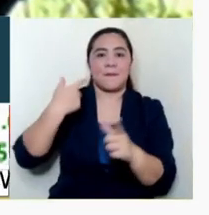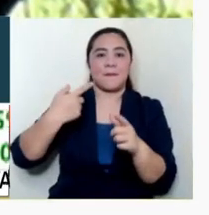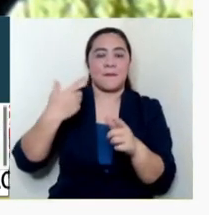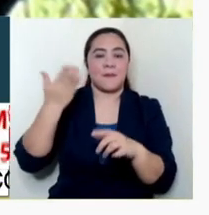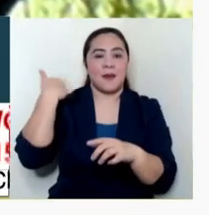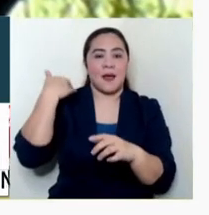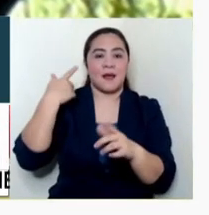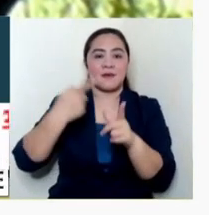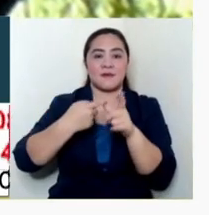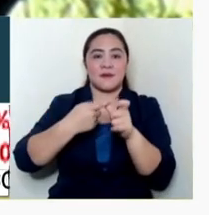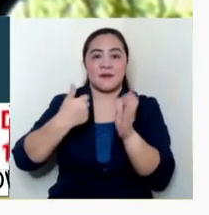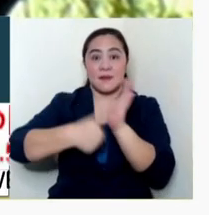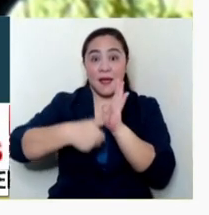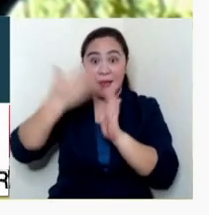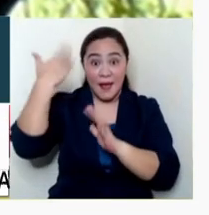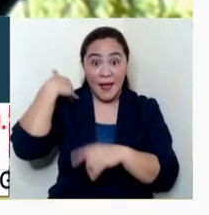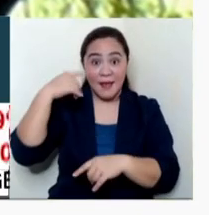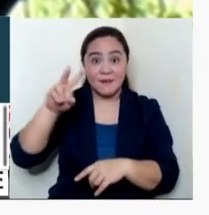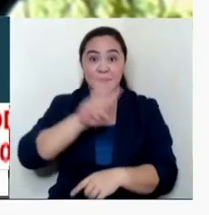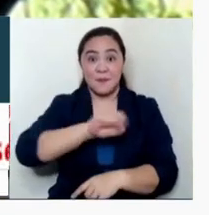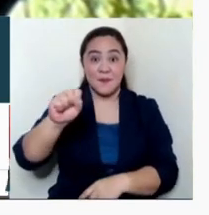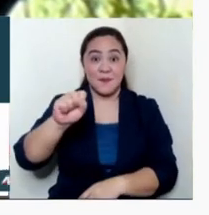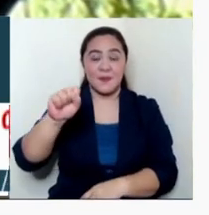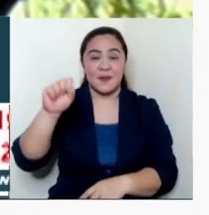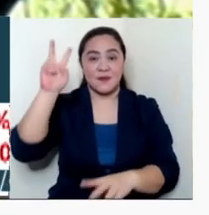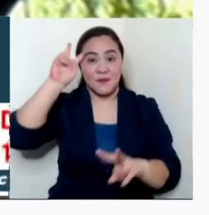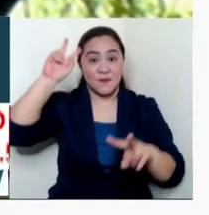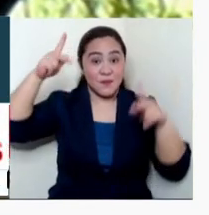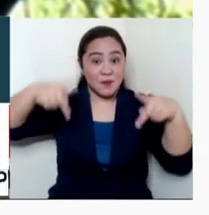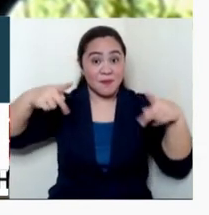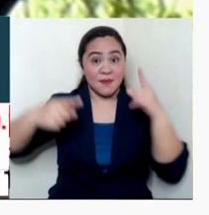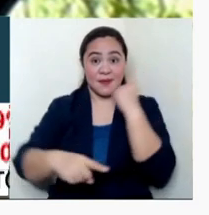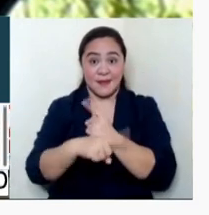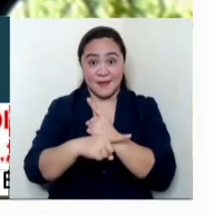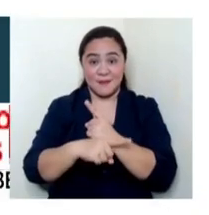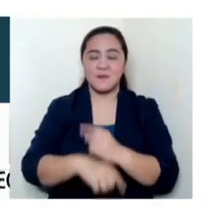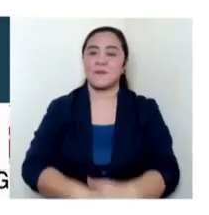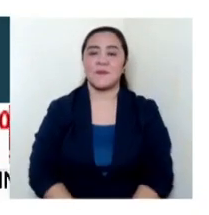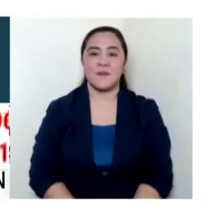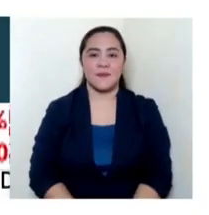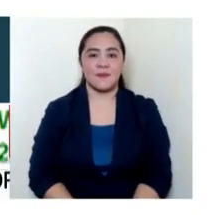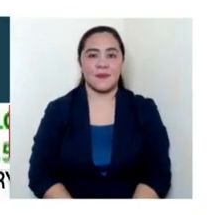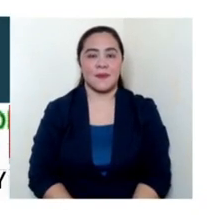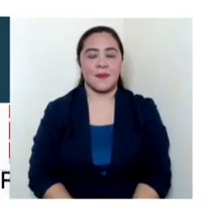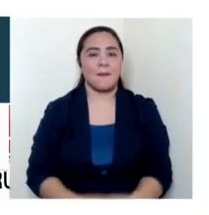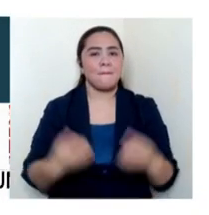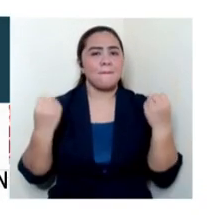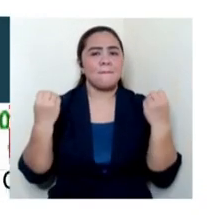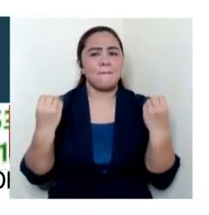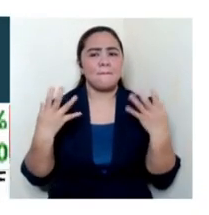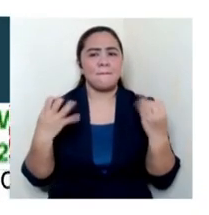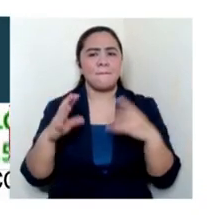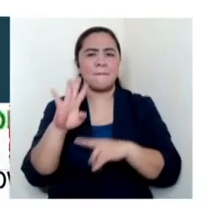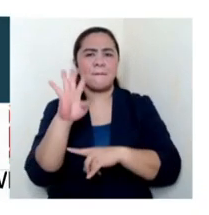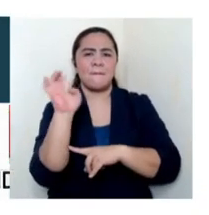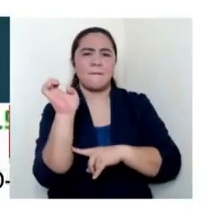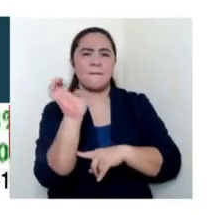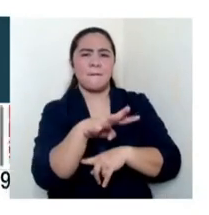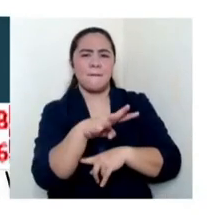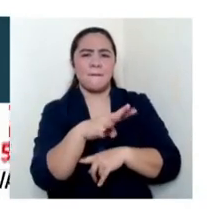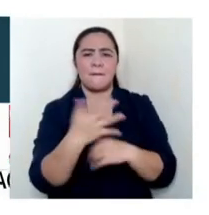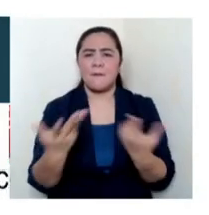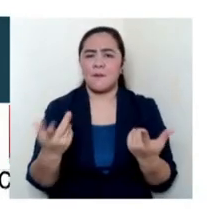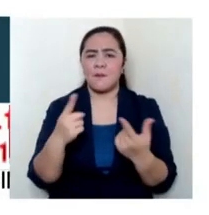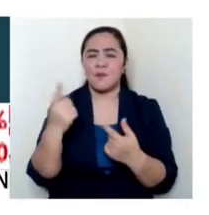because he ran for vice president as well. So many are asking, what has